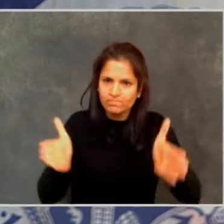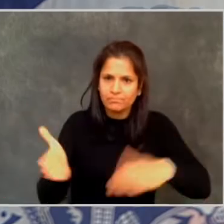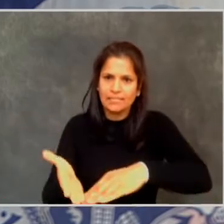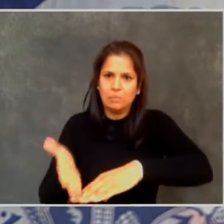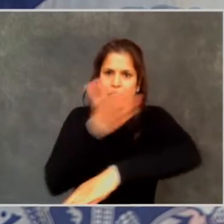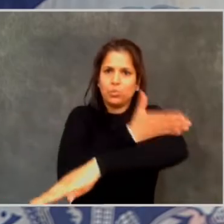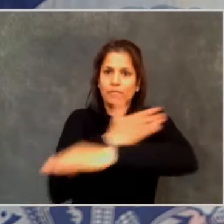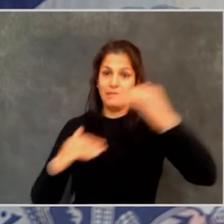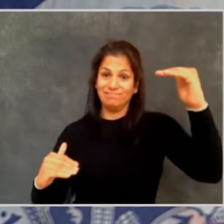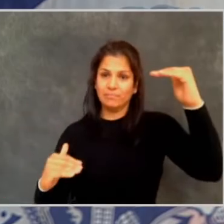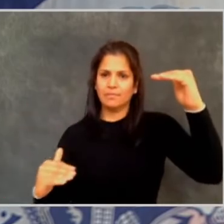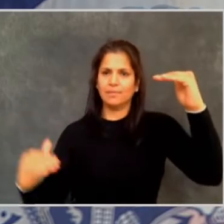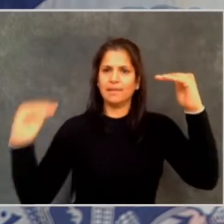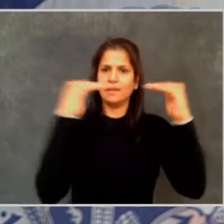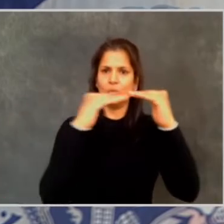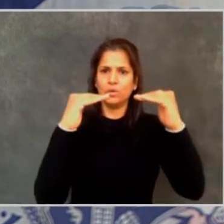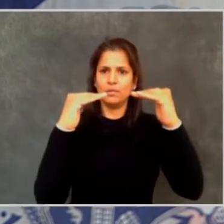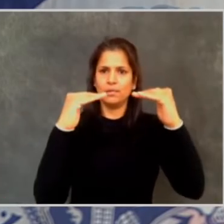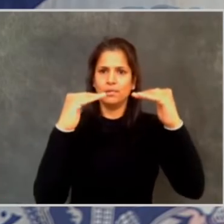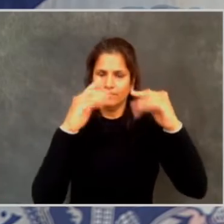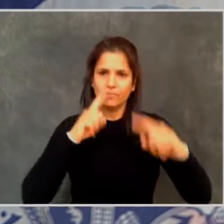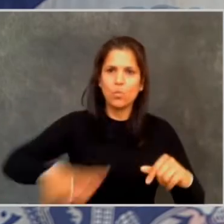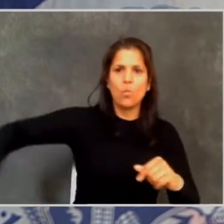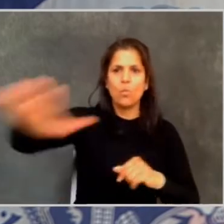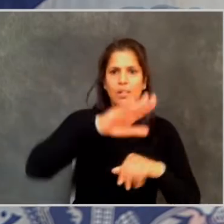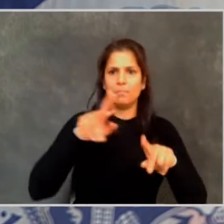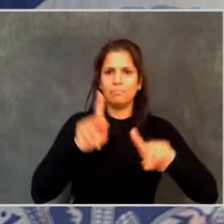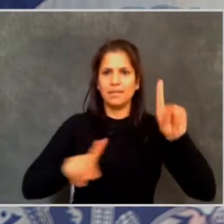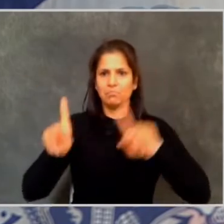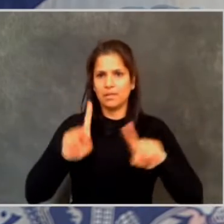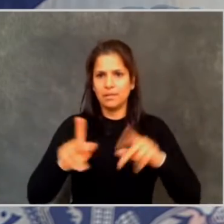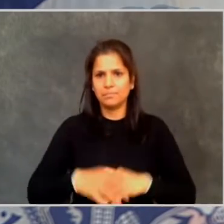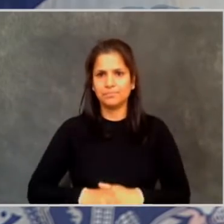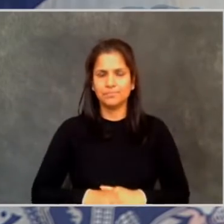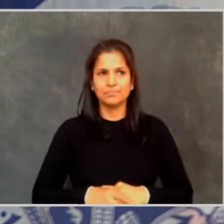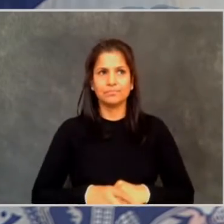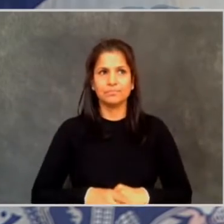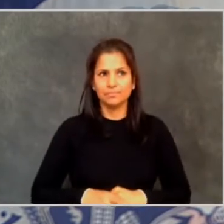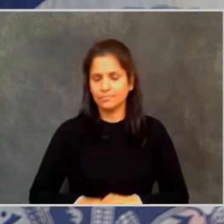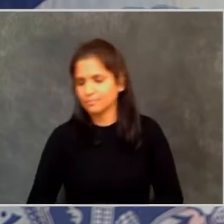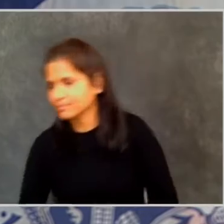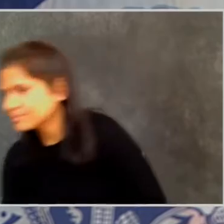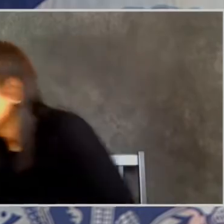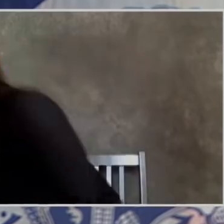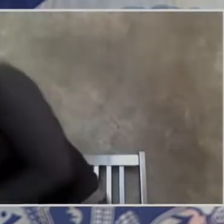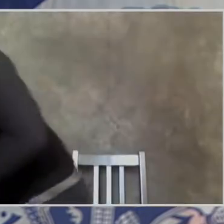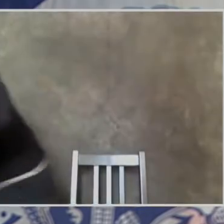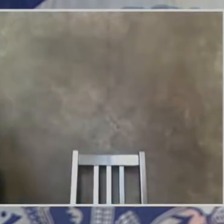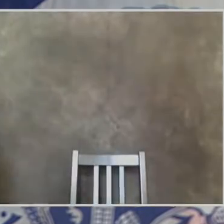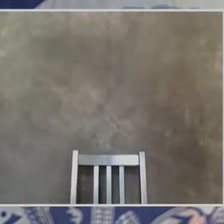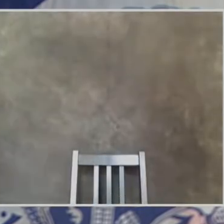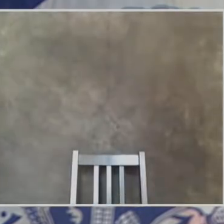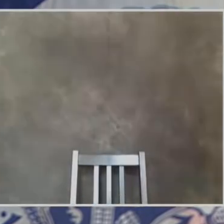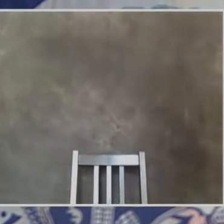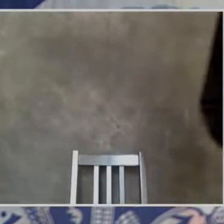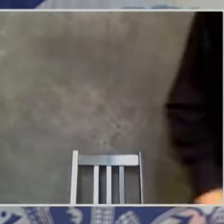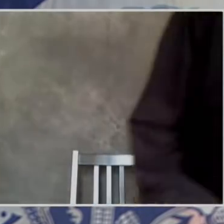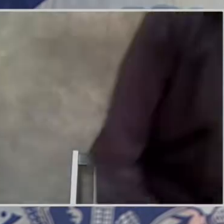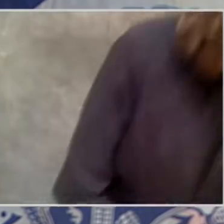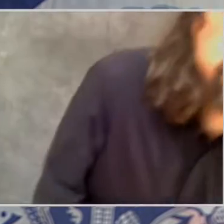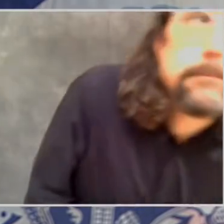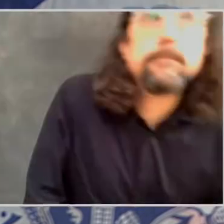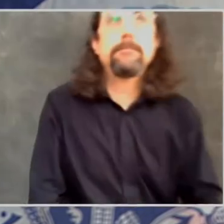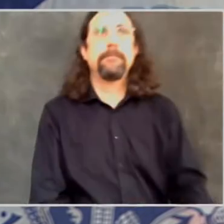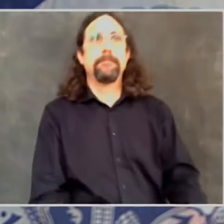confront this, to say the least. But thank God we invested in health in hospitals, because it's the only reason they're able to hold the line now. Last